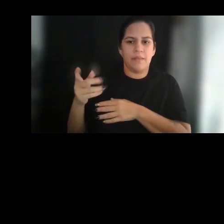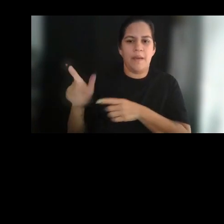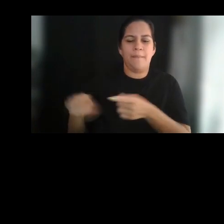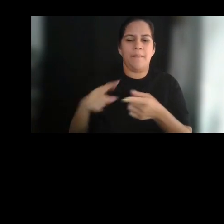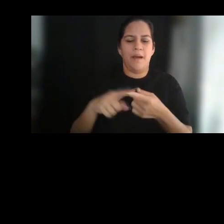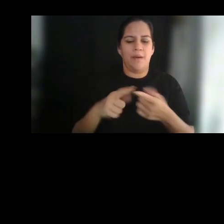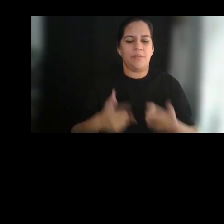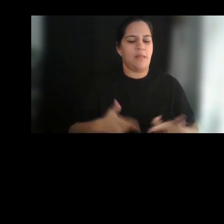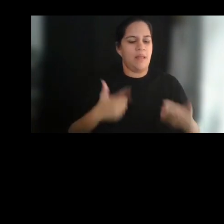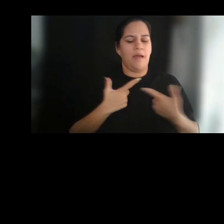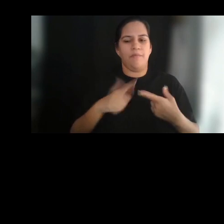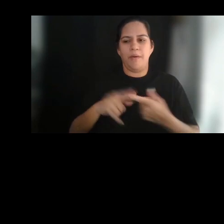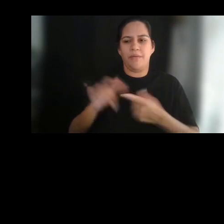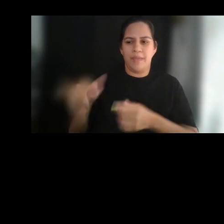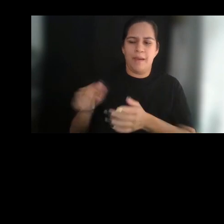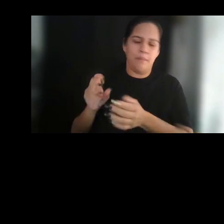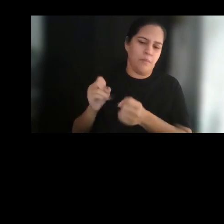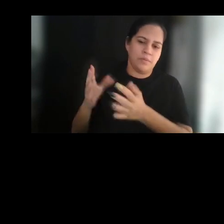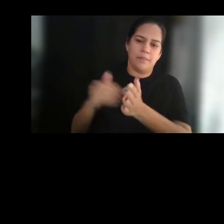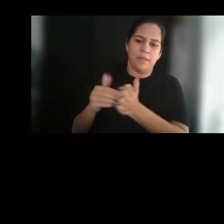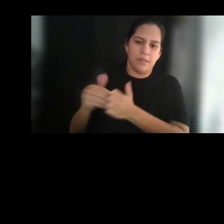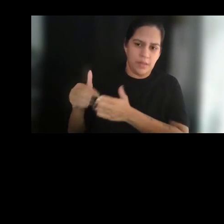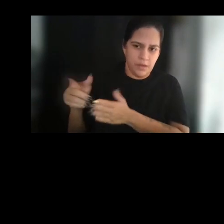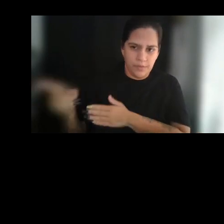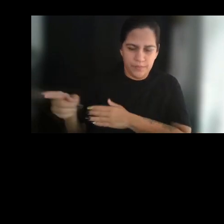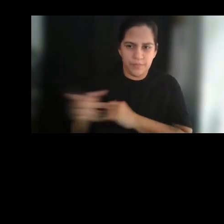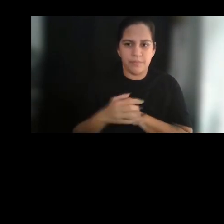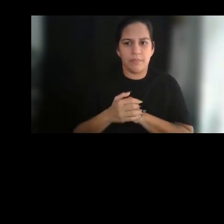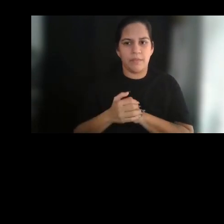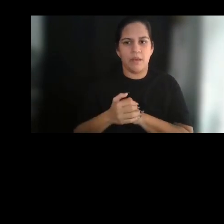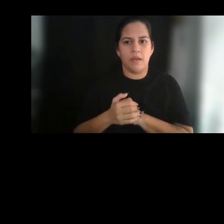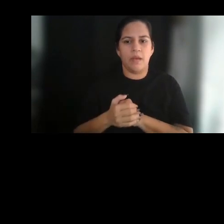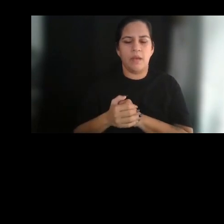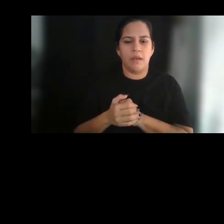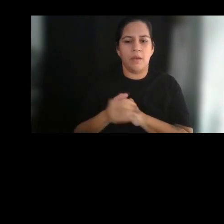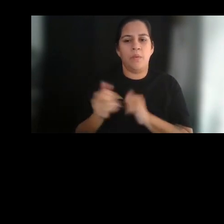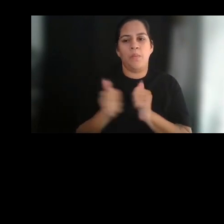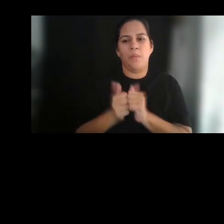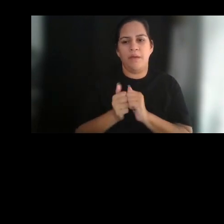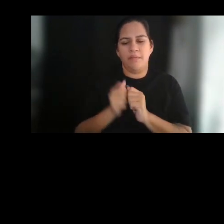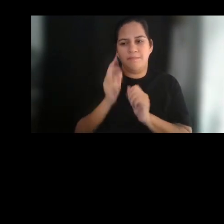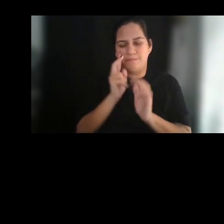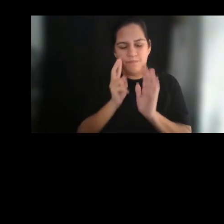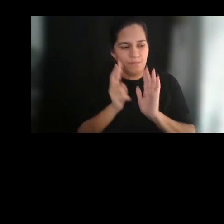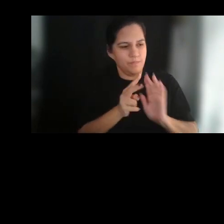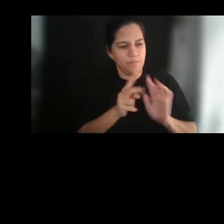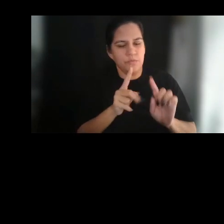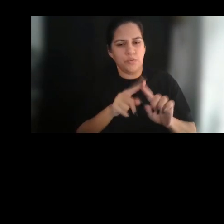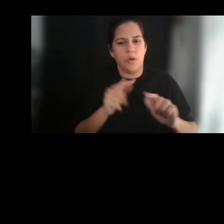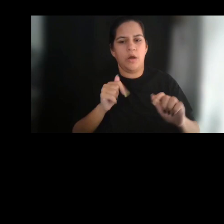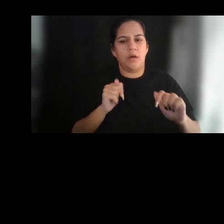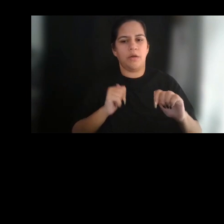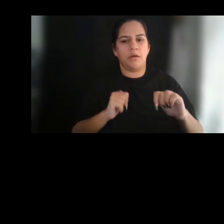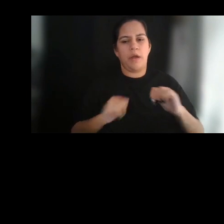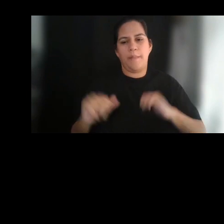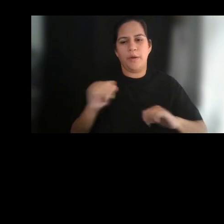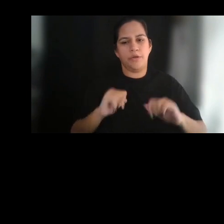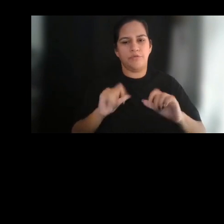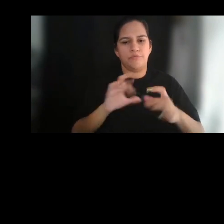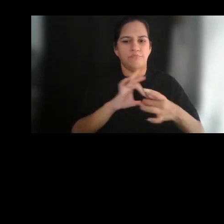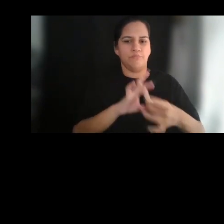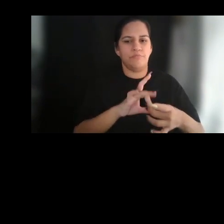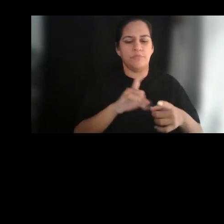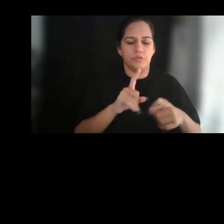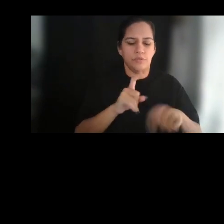multimillionaire, and with an eye towards a commercial turn for this show